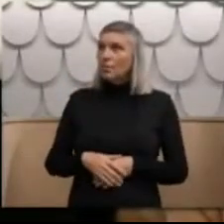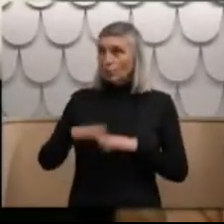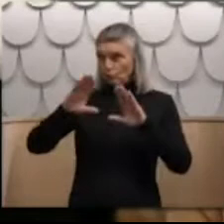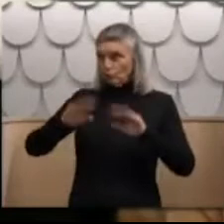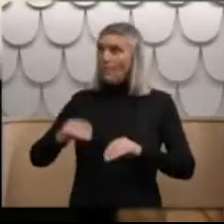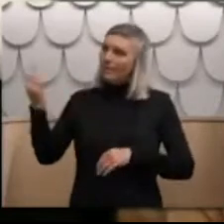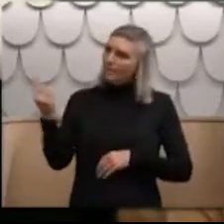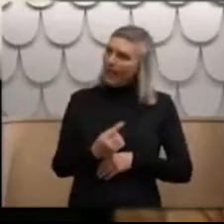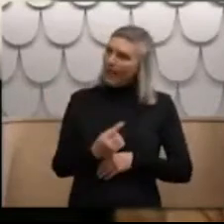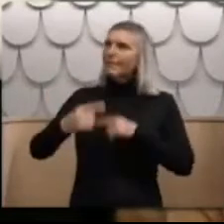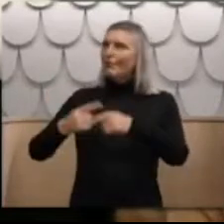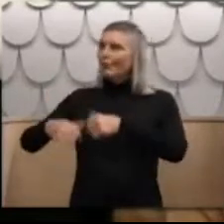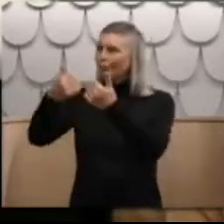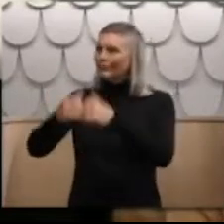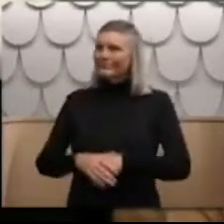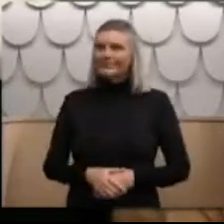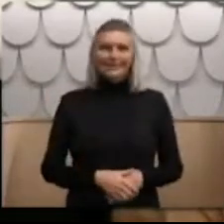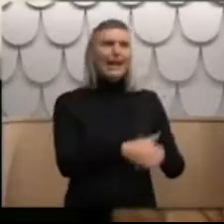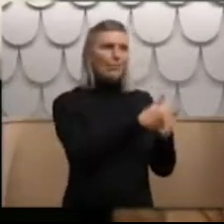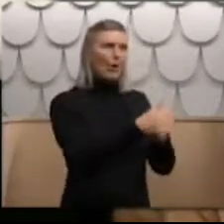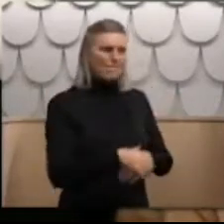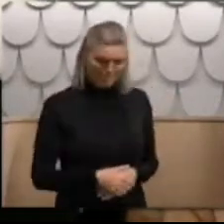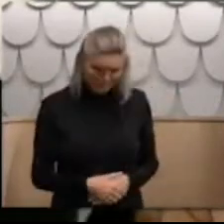continue on with your kōrero. Yeah. Ka pai? Ka pai.